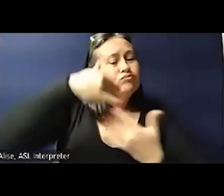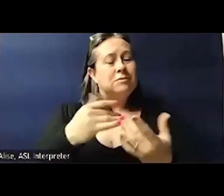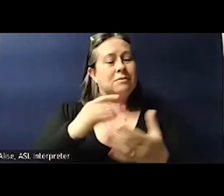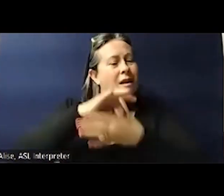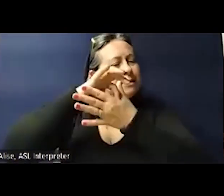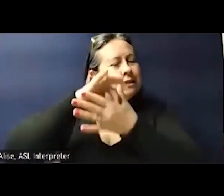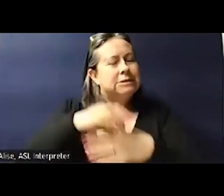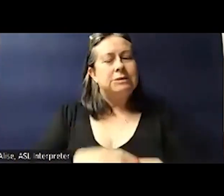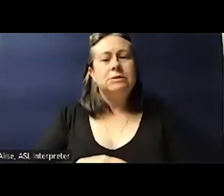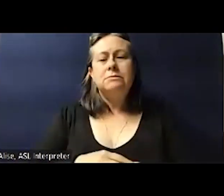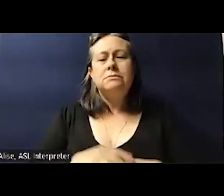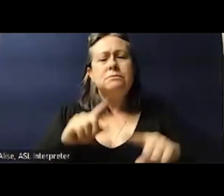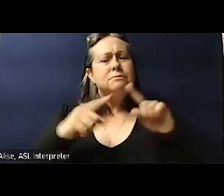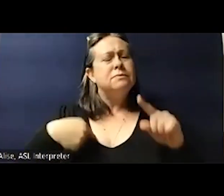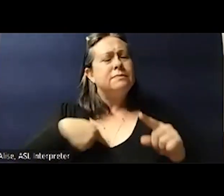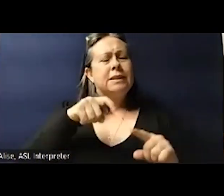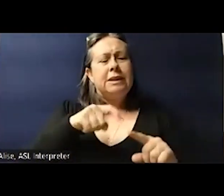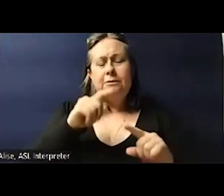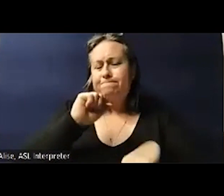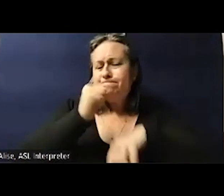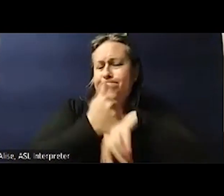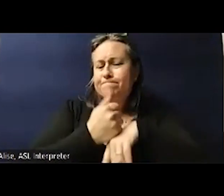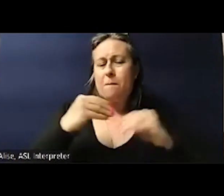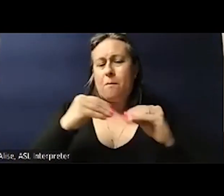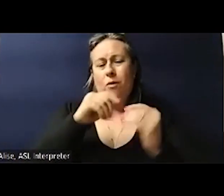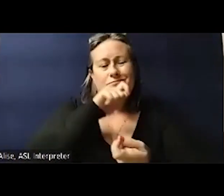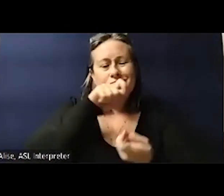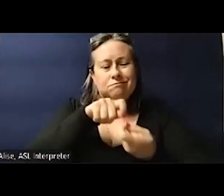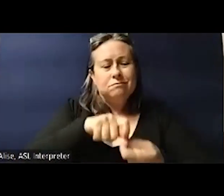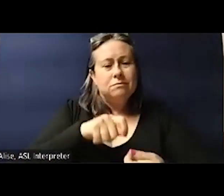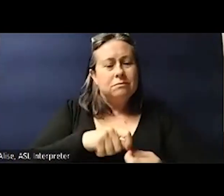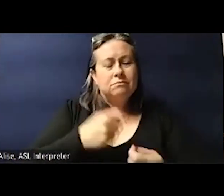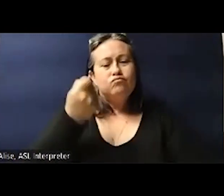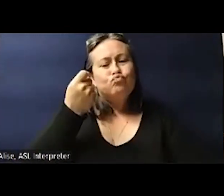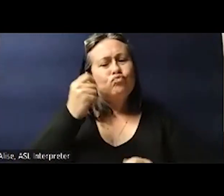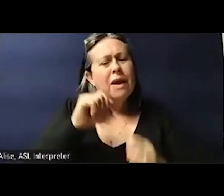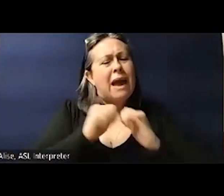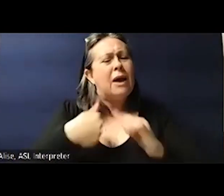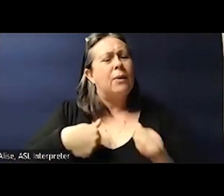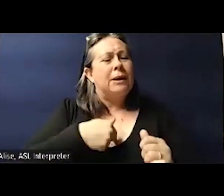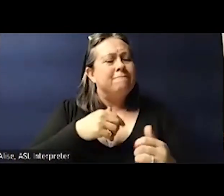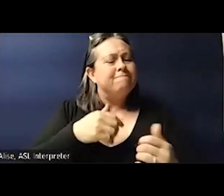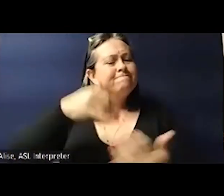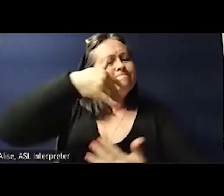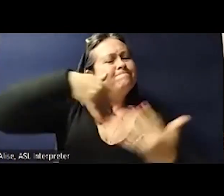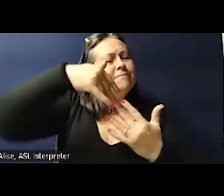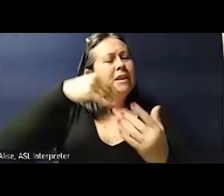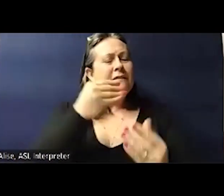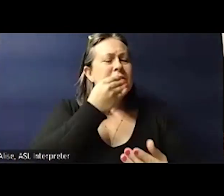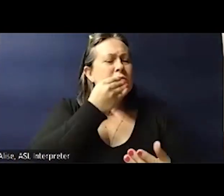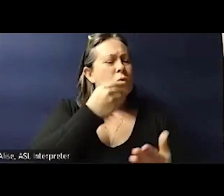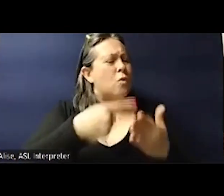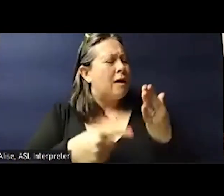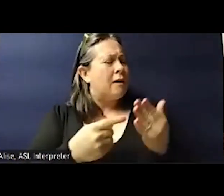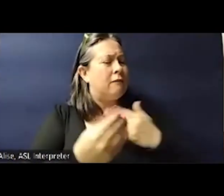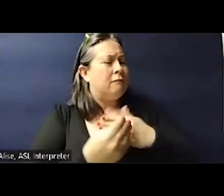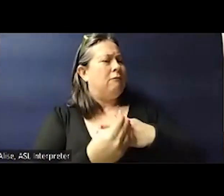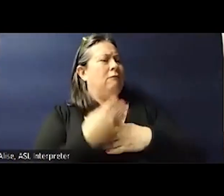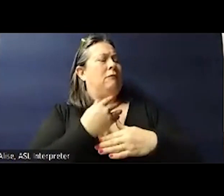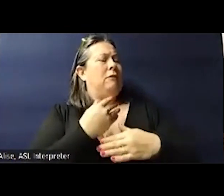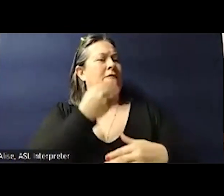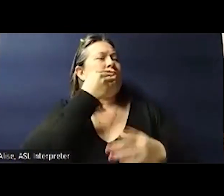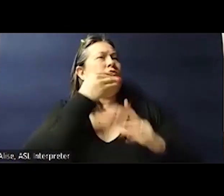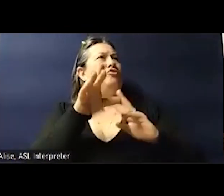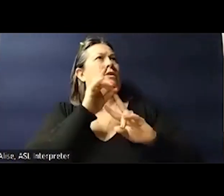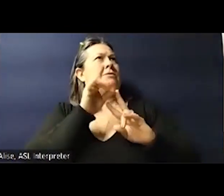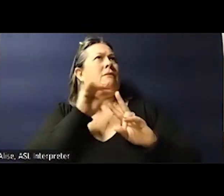more precise understanding of how we interact with food, what factors influence our food choices, and how our genetics